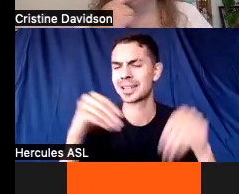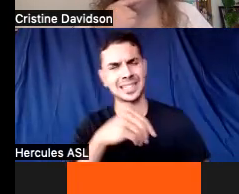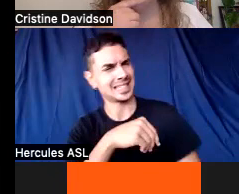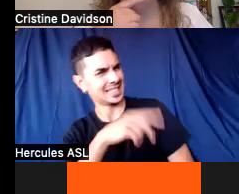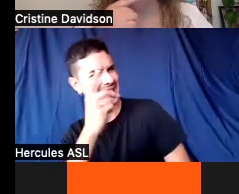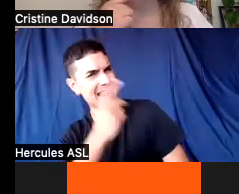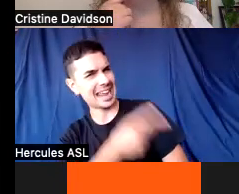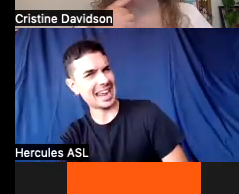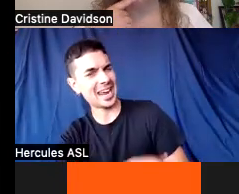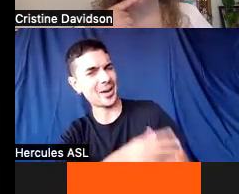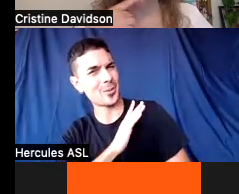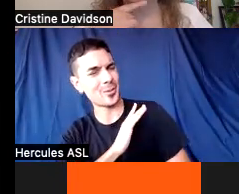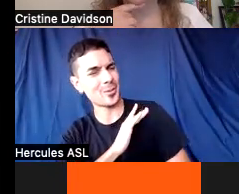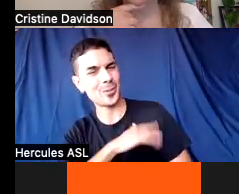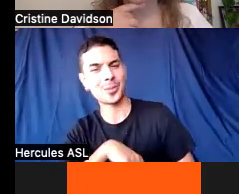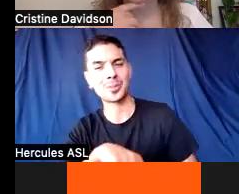some. Academia.